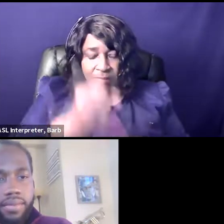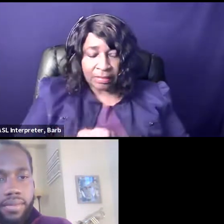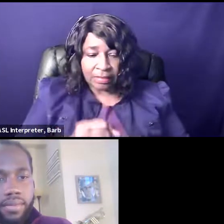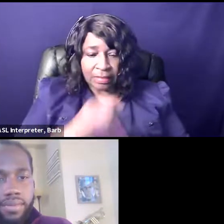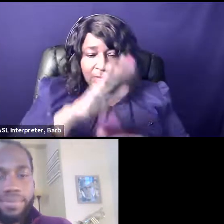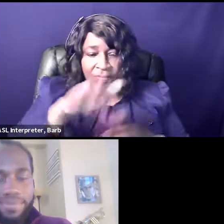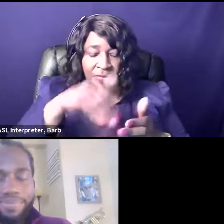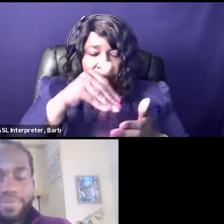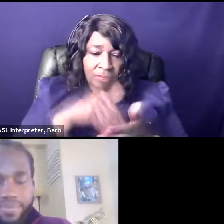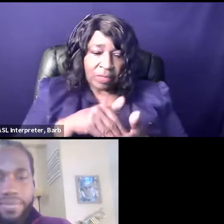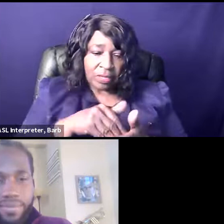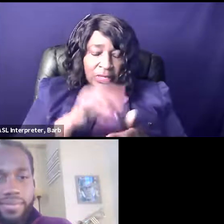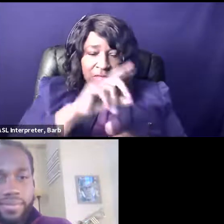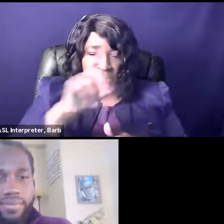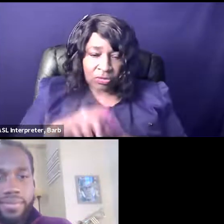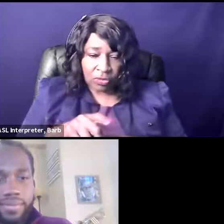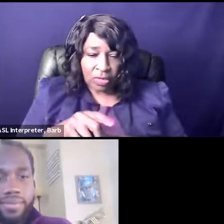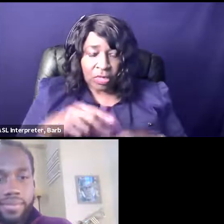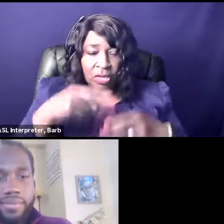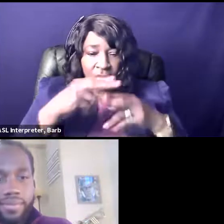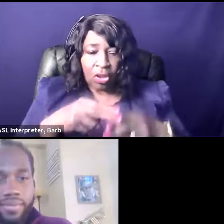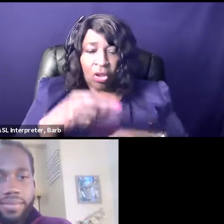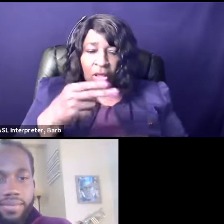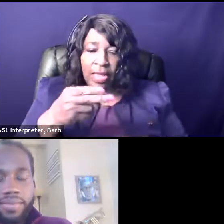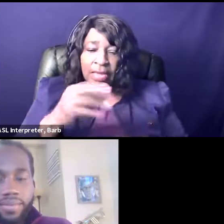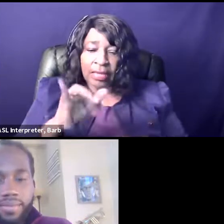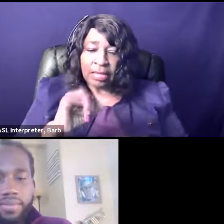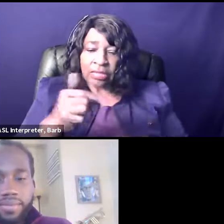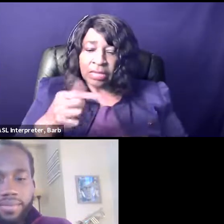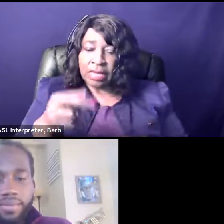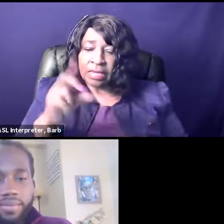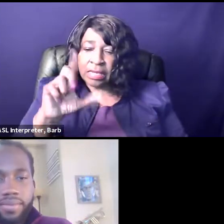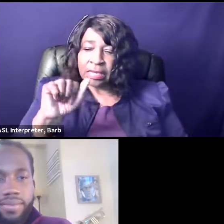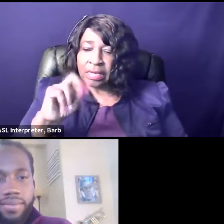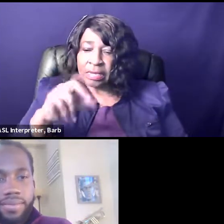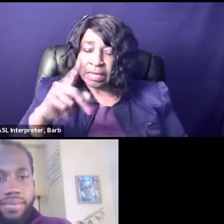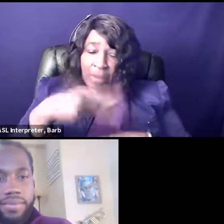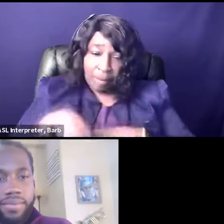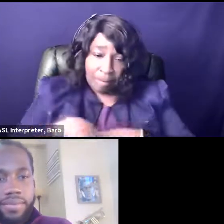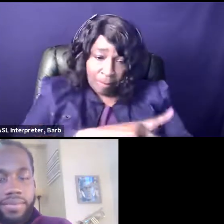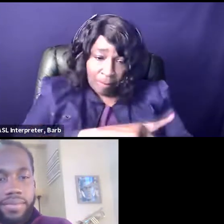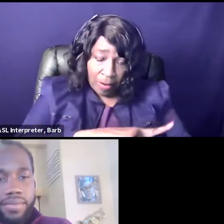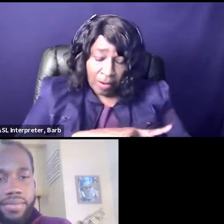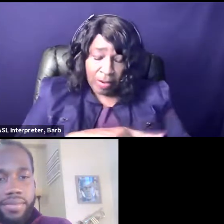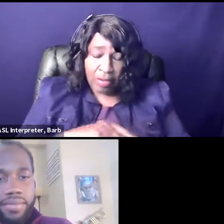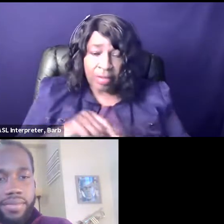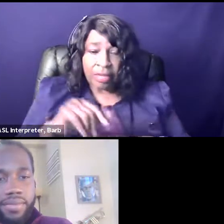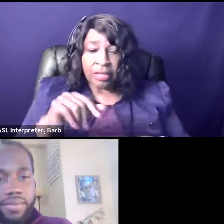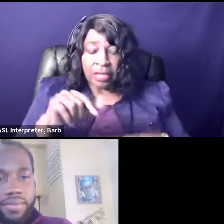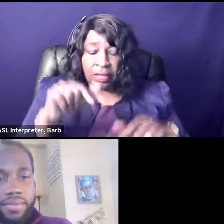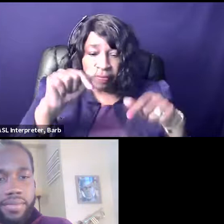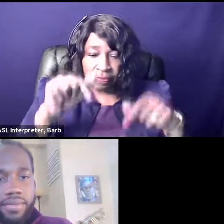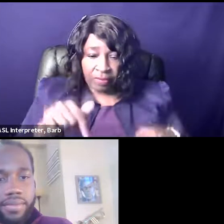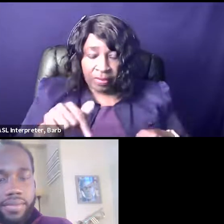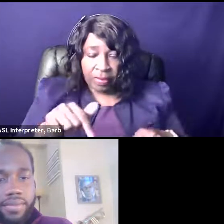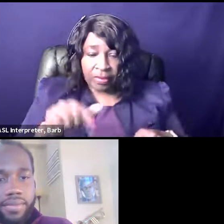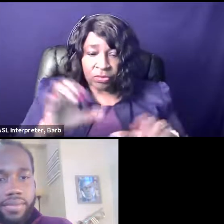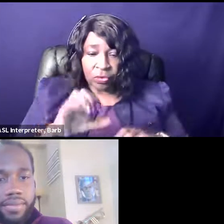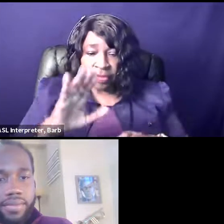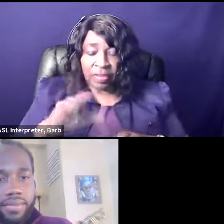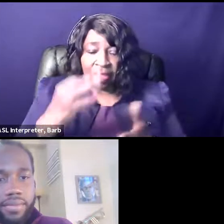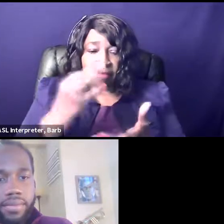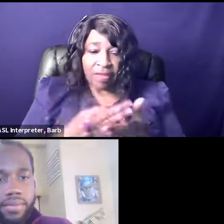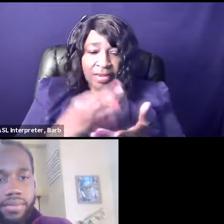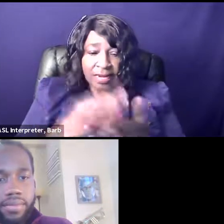Highland Park. So a smaller city within the larger city of Detroit. And during their, financial